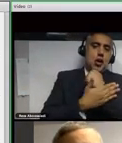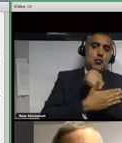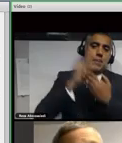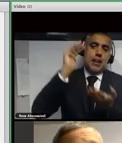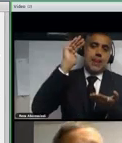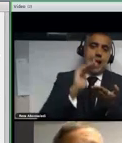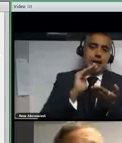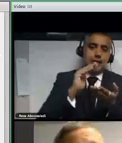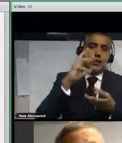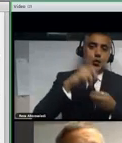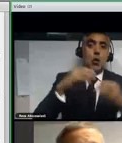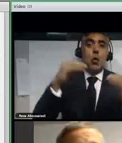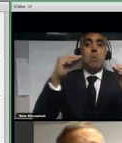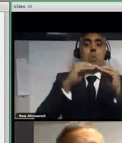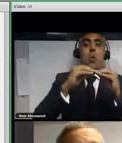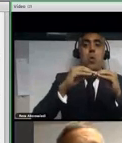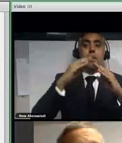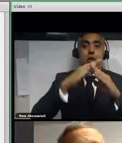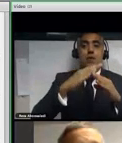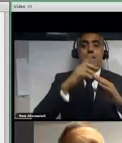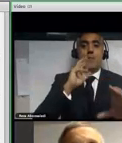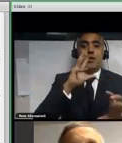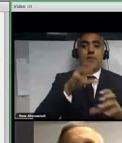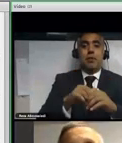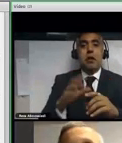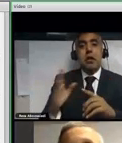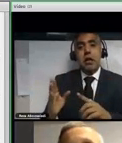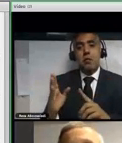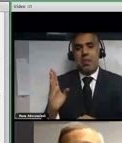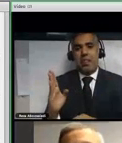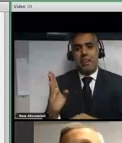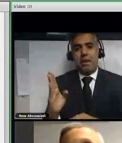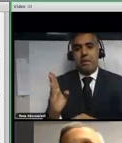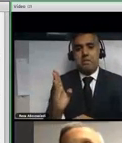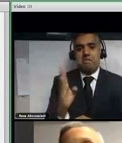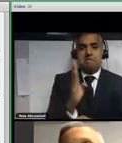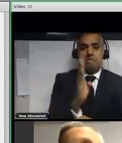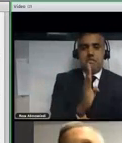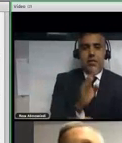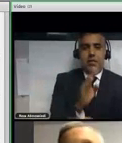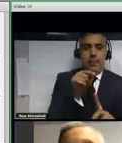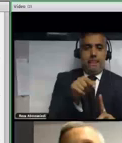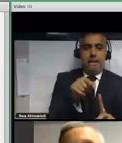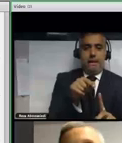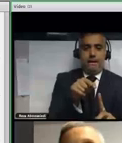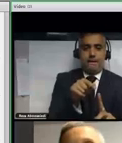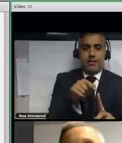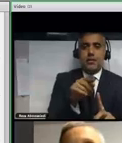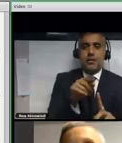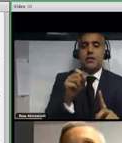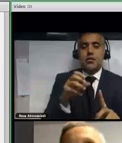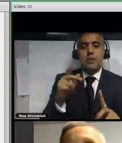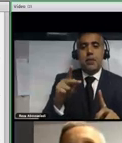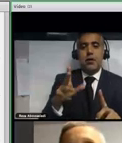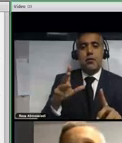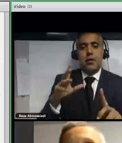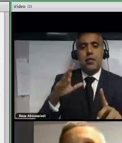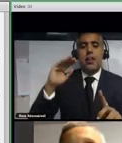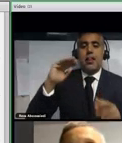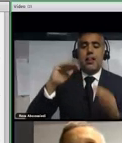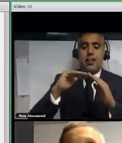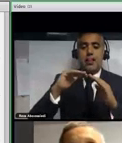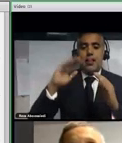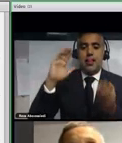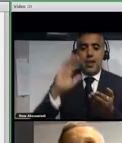there are bigger barriers to participation, it might kick in over here, right? People with less of an activity limitation